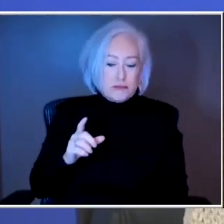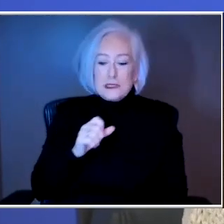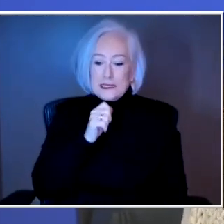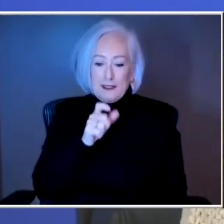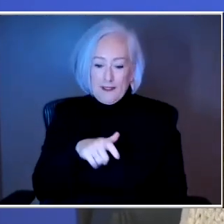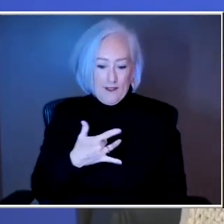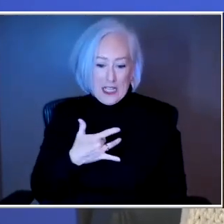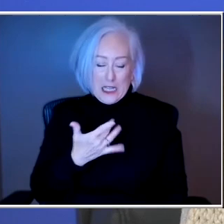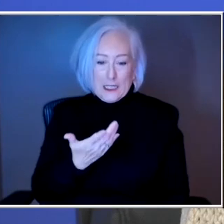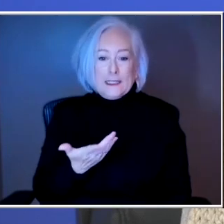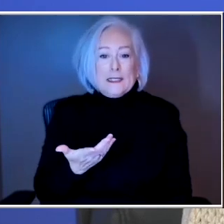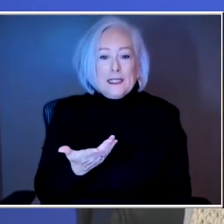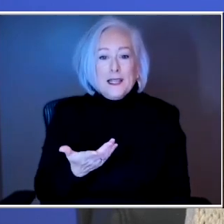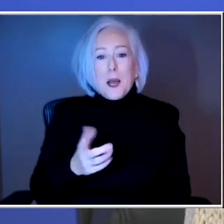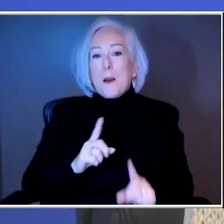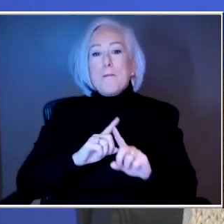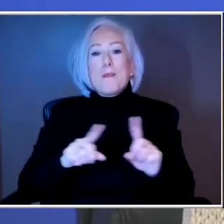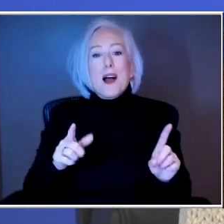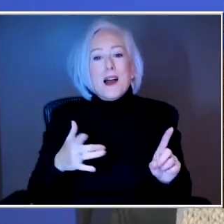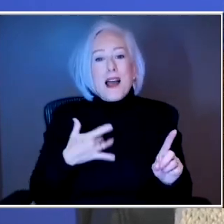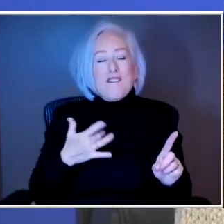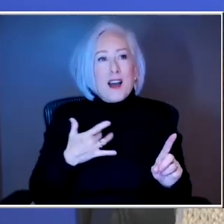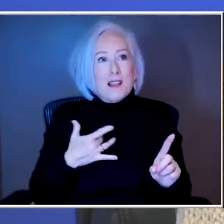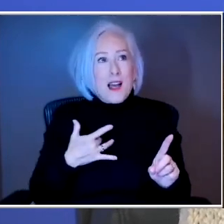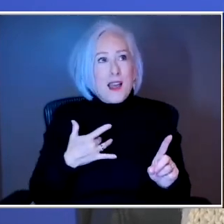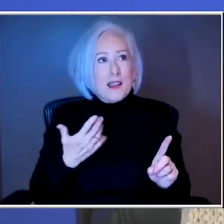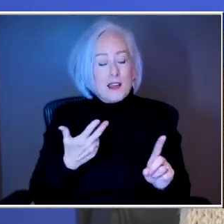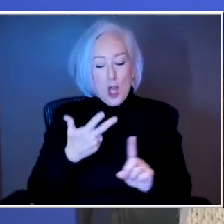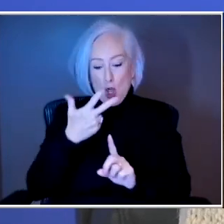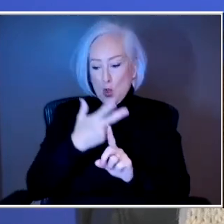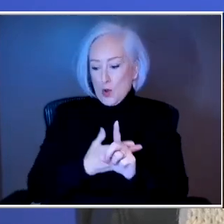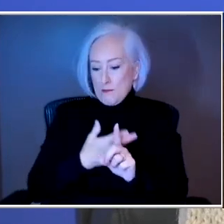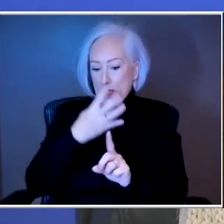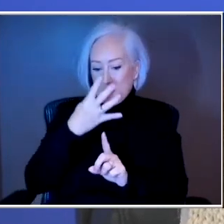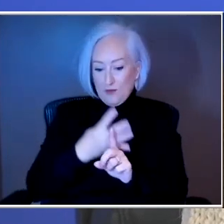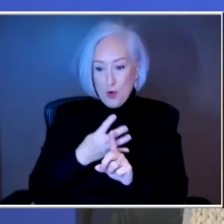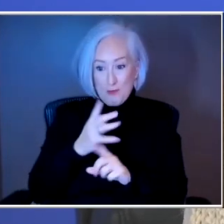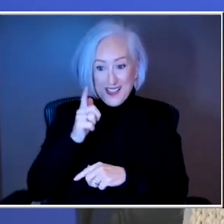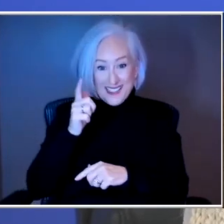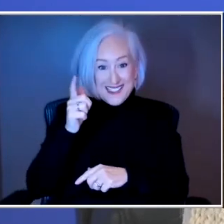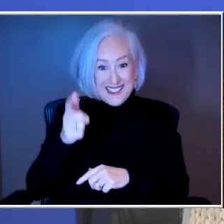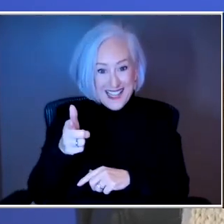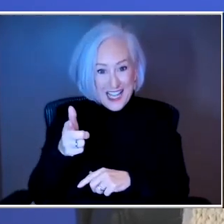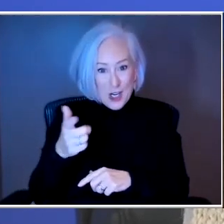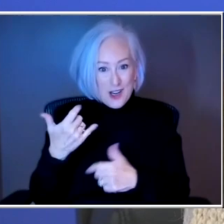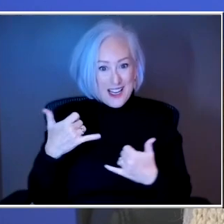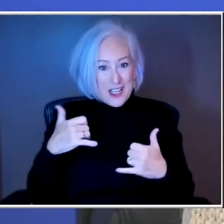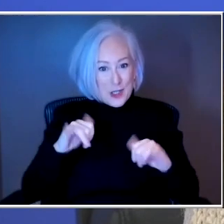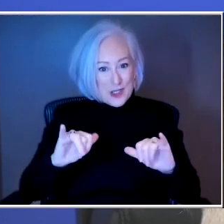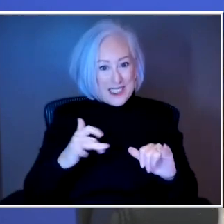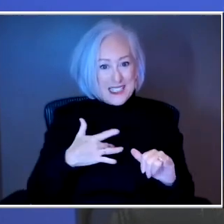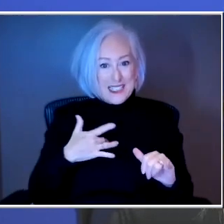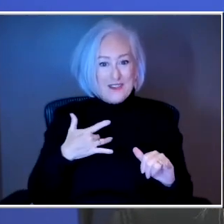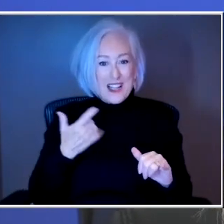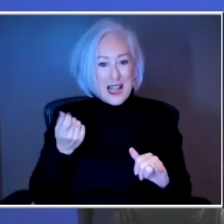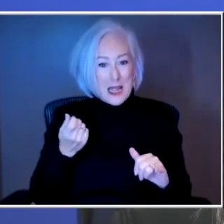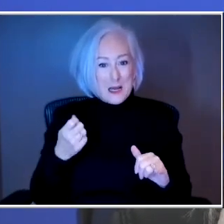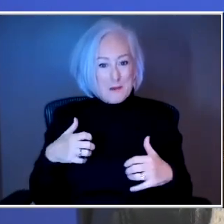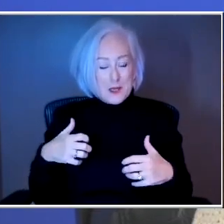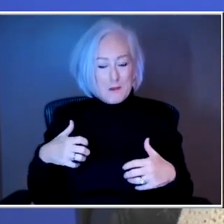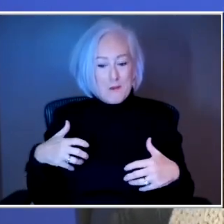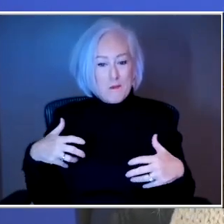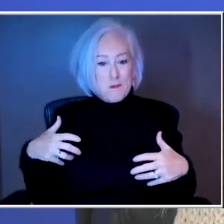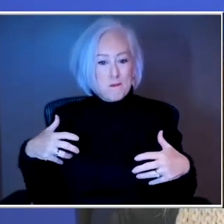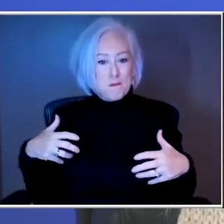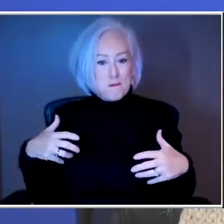eye opener is almost 3 or 4 months after, because you're still swollen and you still, I could see the